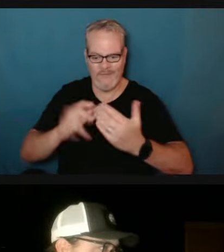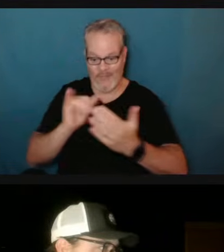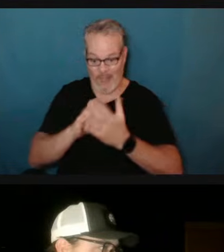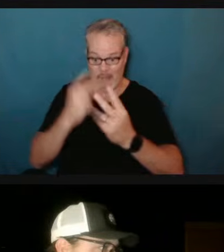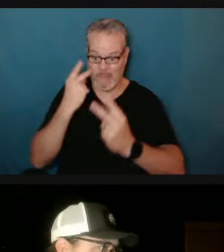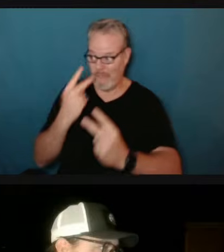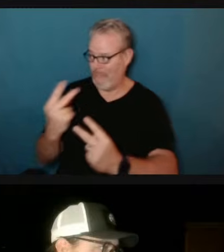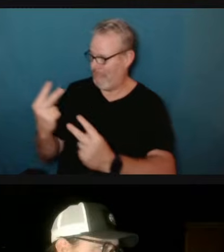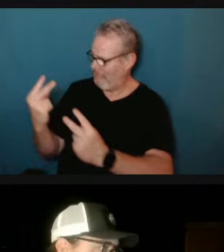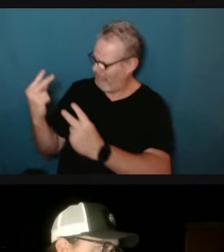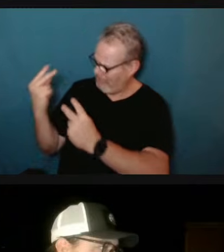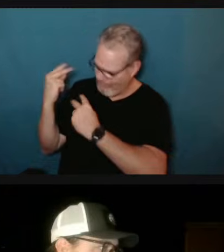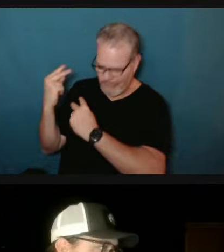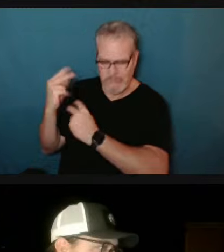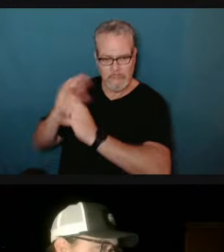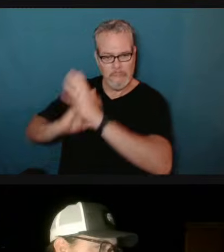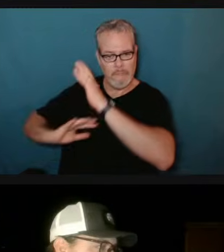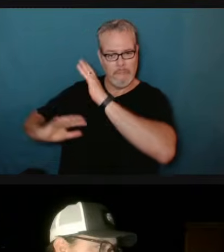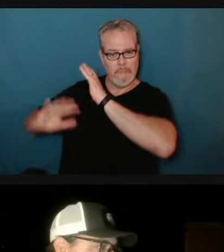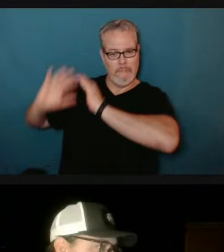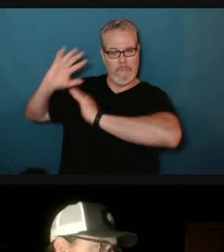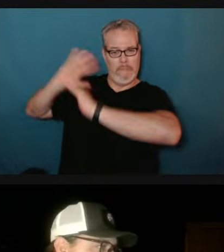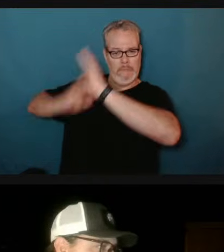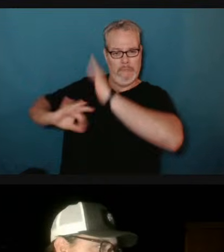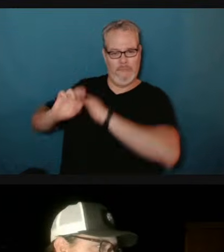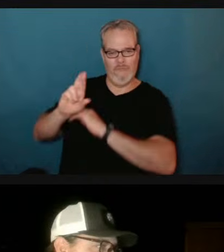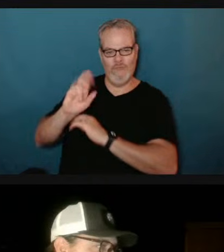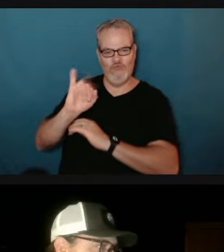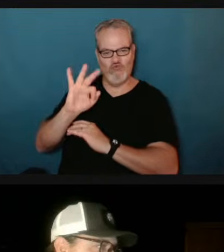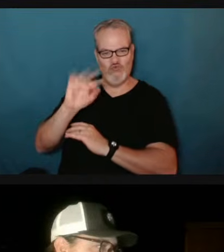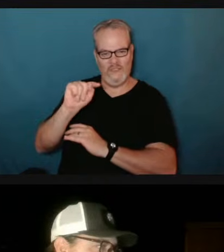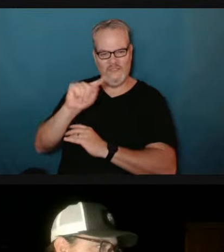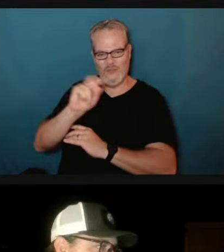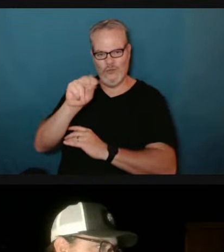rift zone. And we're watching that process